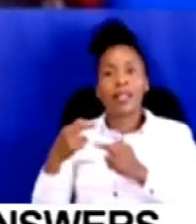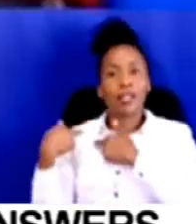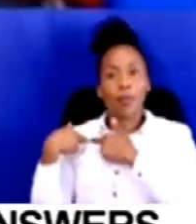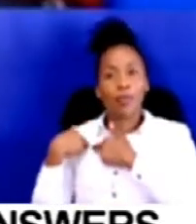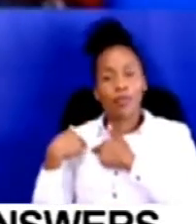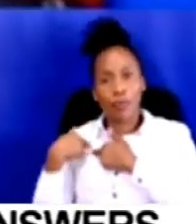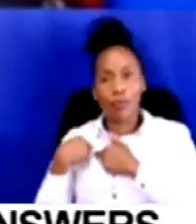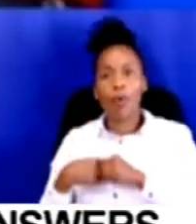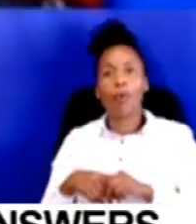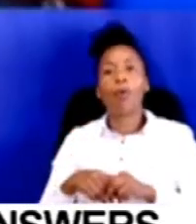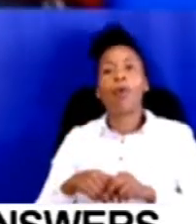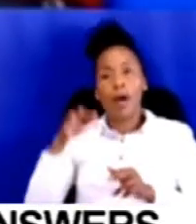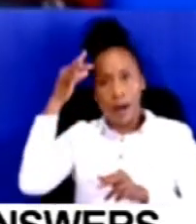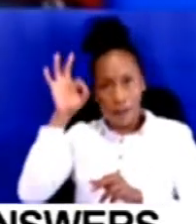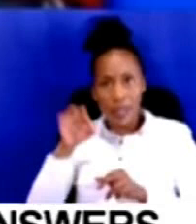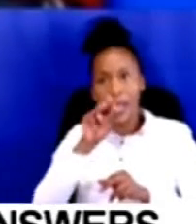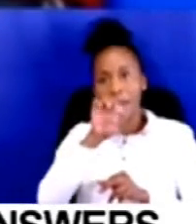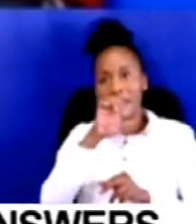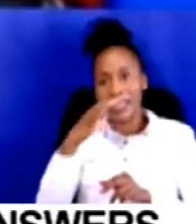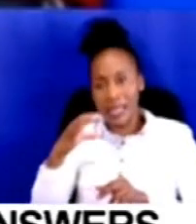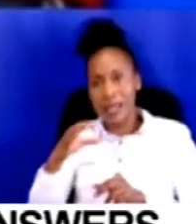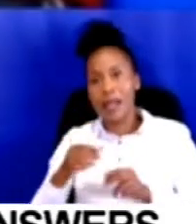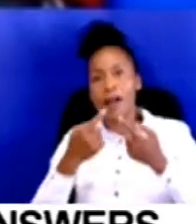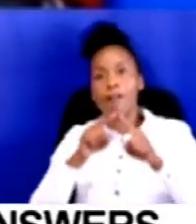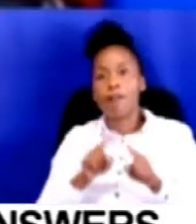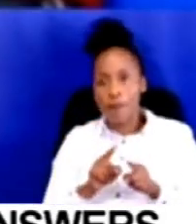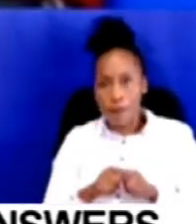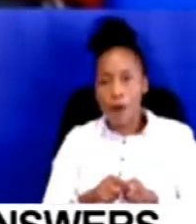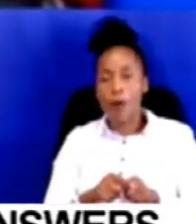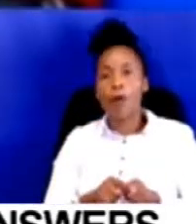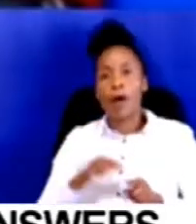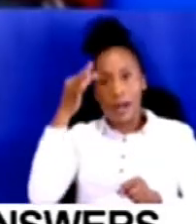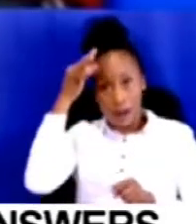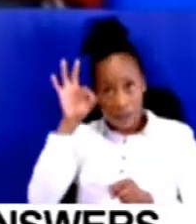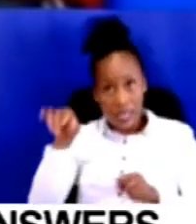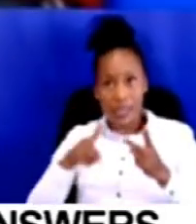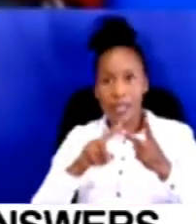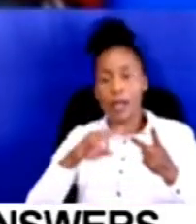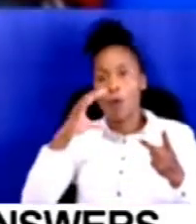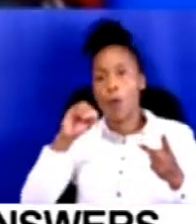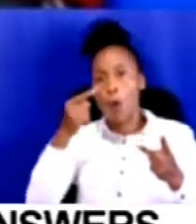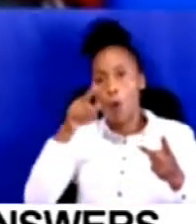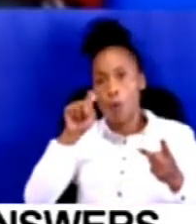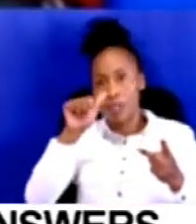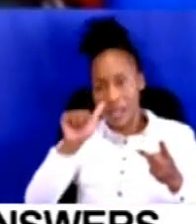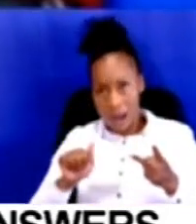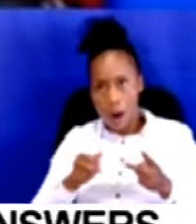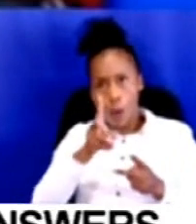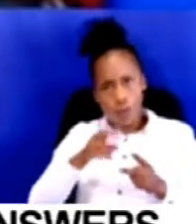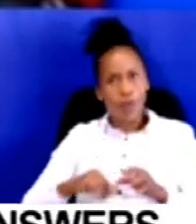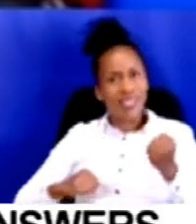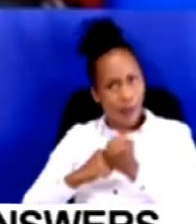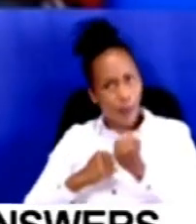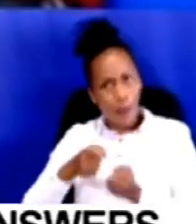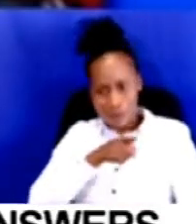for Finance and the MEC for COGTA, to also support these